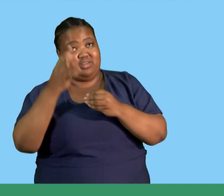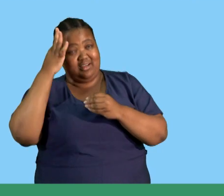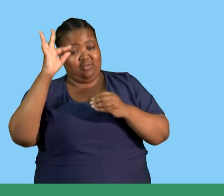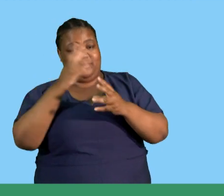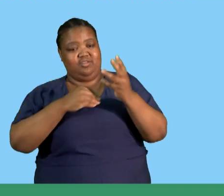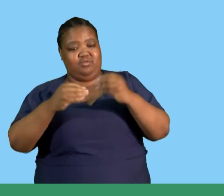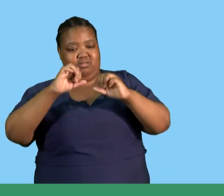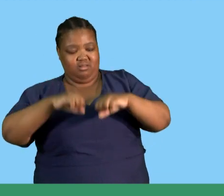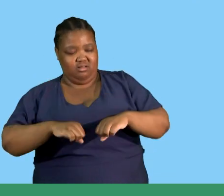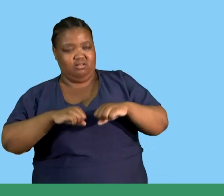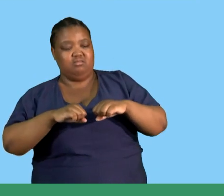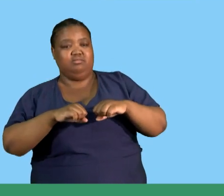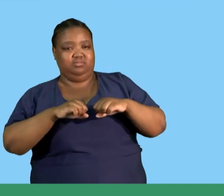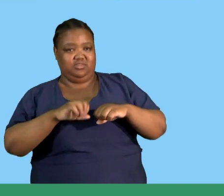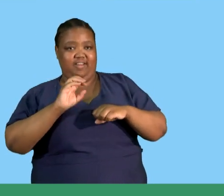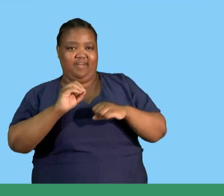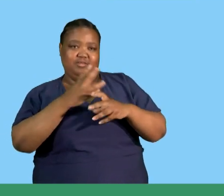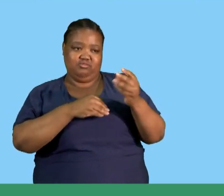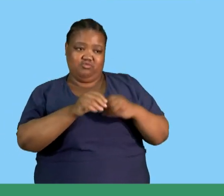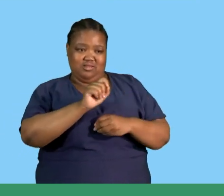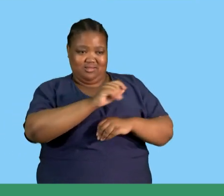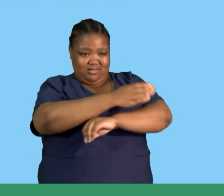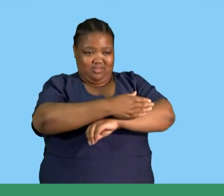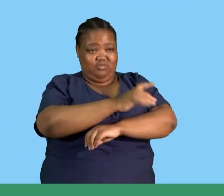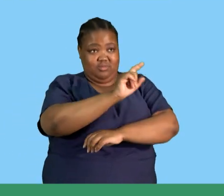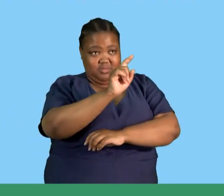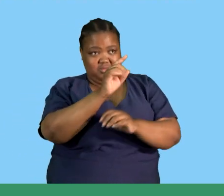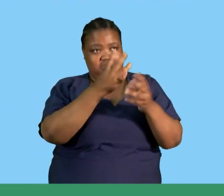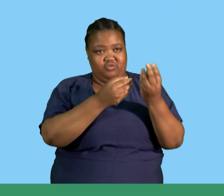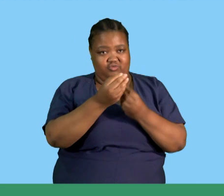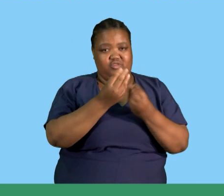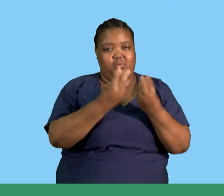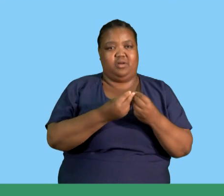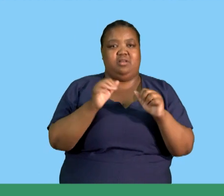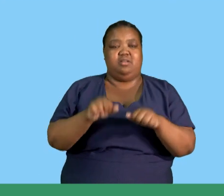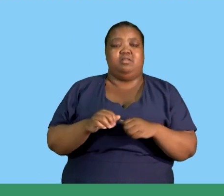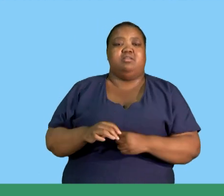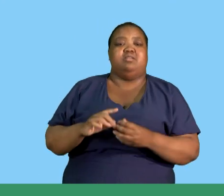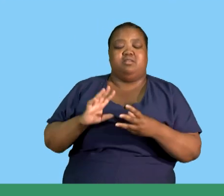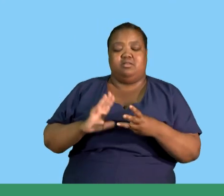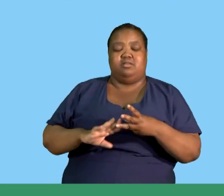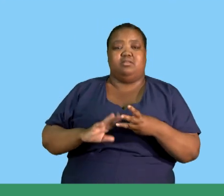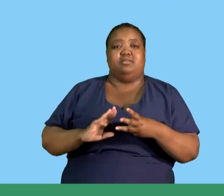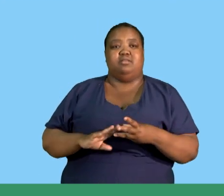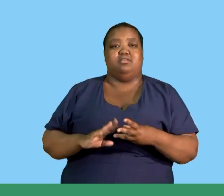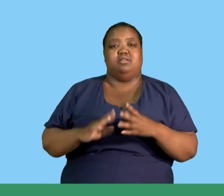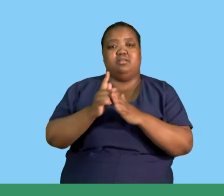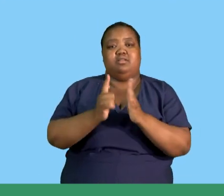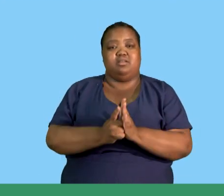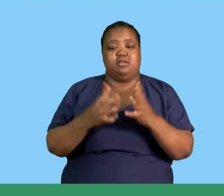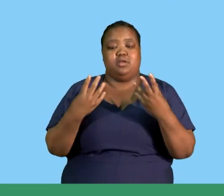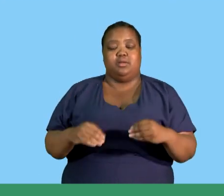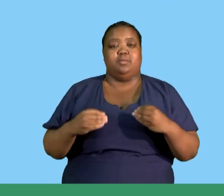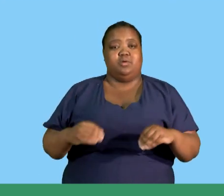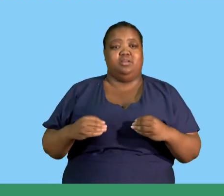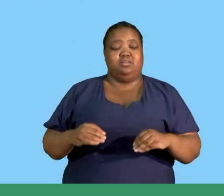government. Right, then we move on to the third one, which is legal. Businesses must know the